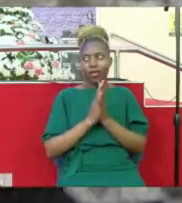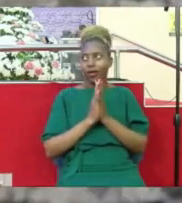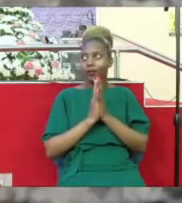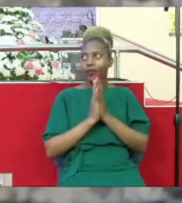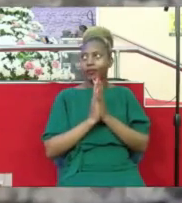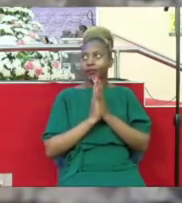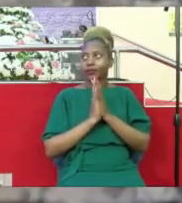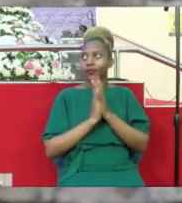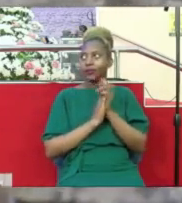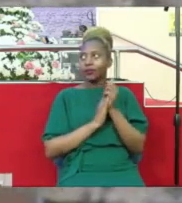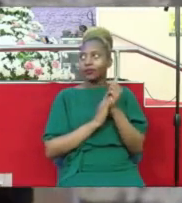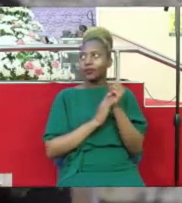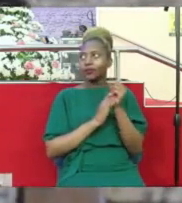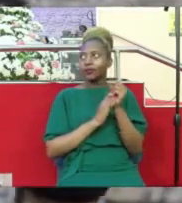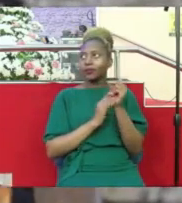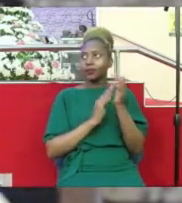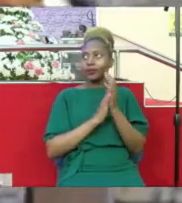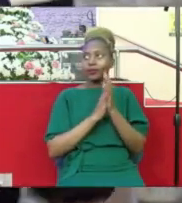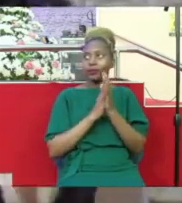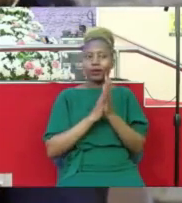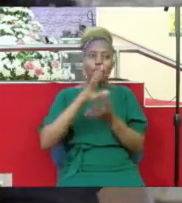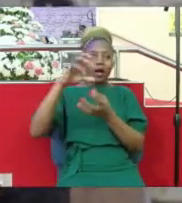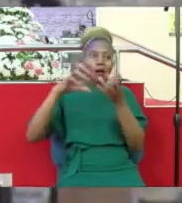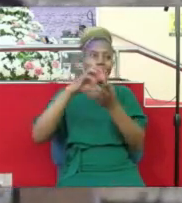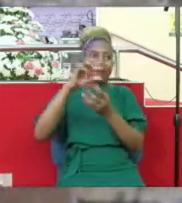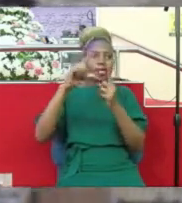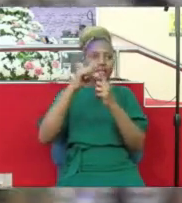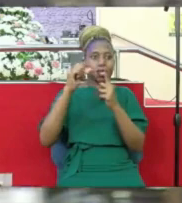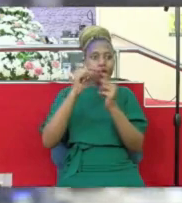you. Mix the word with faith.